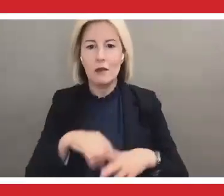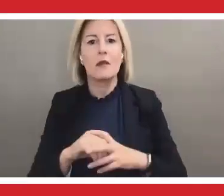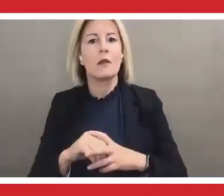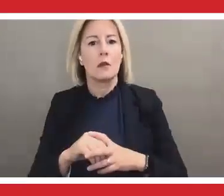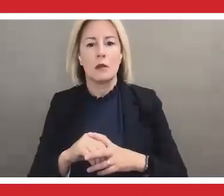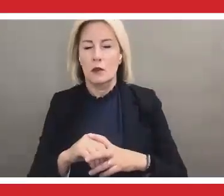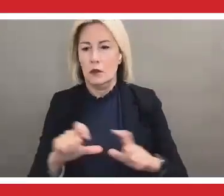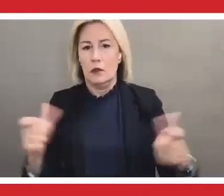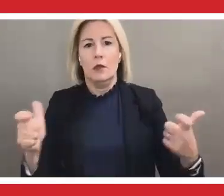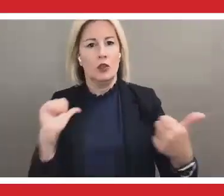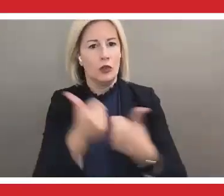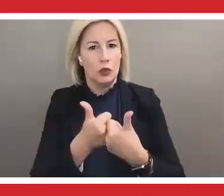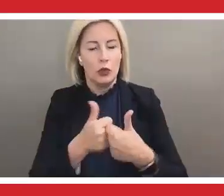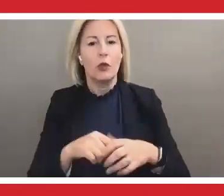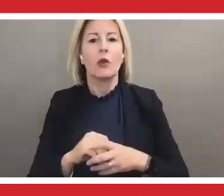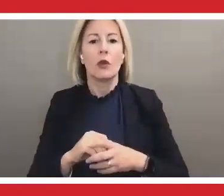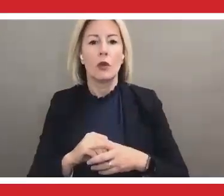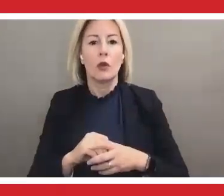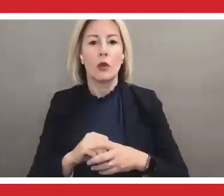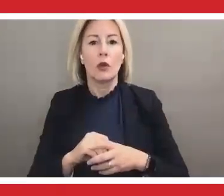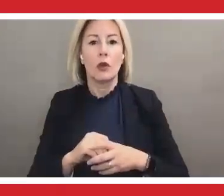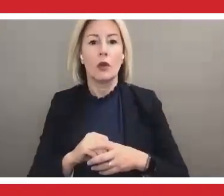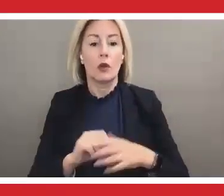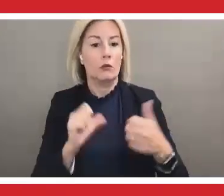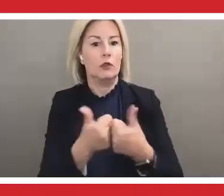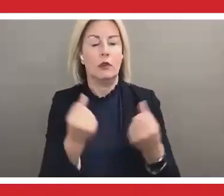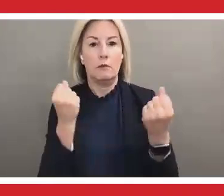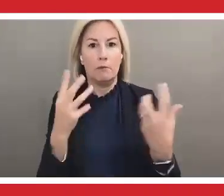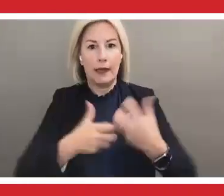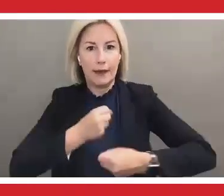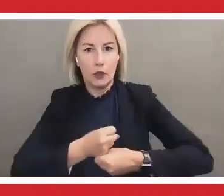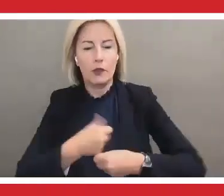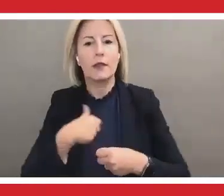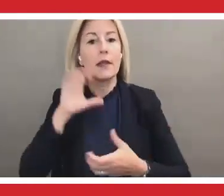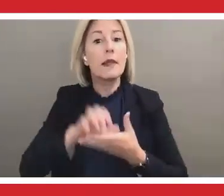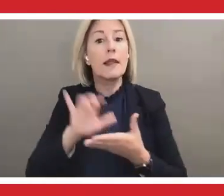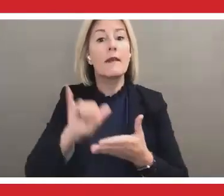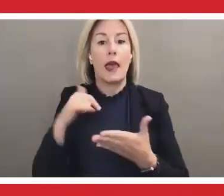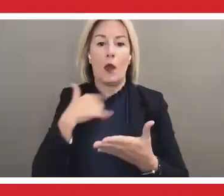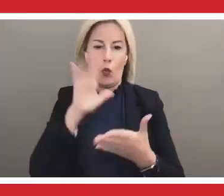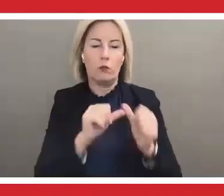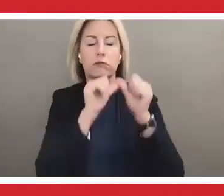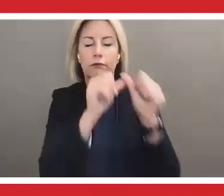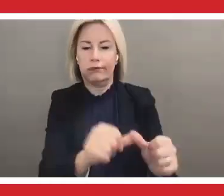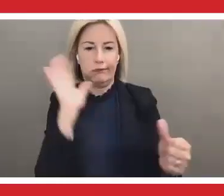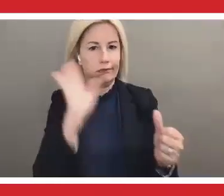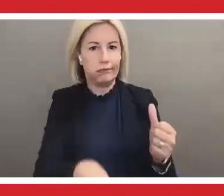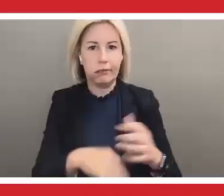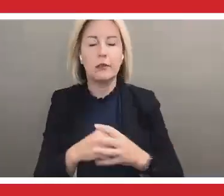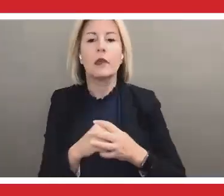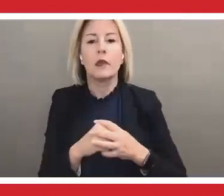challenge. Is a great challenge for many years, and I believe that it will remain a big challenge, is related